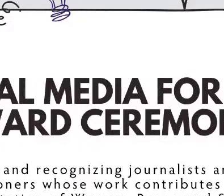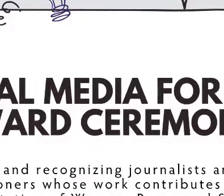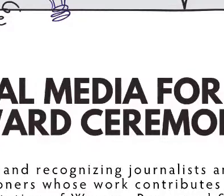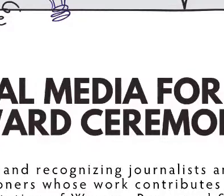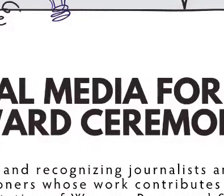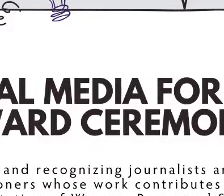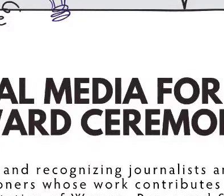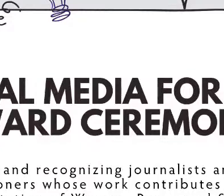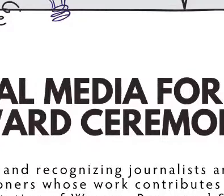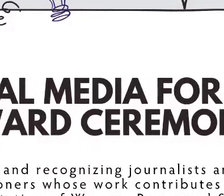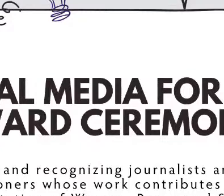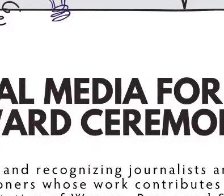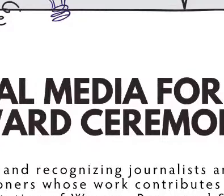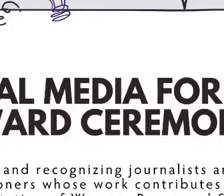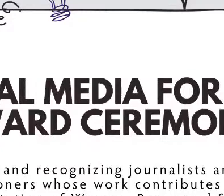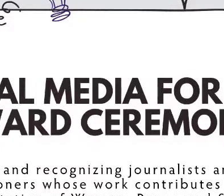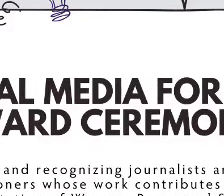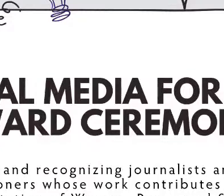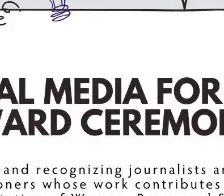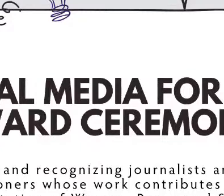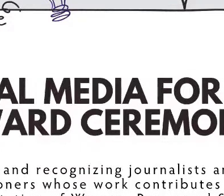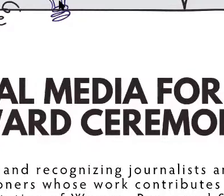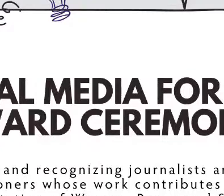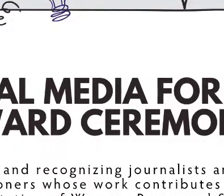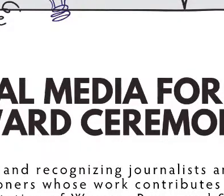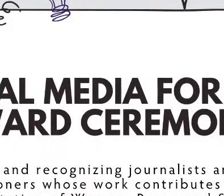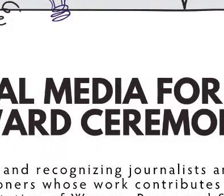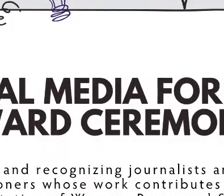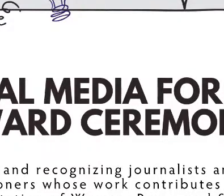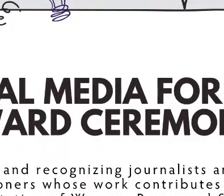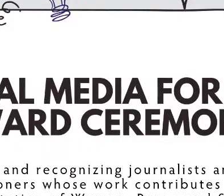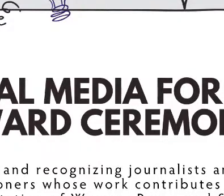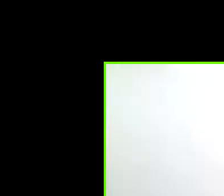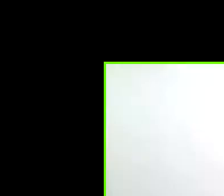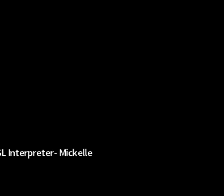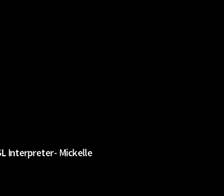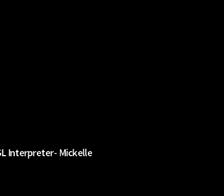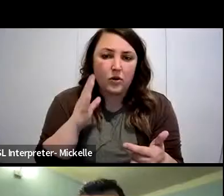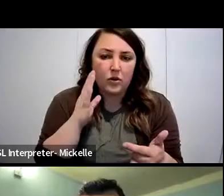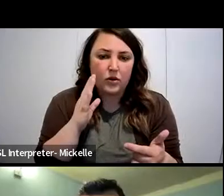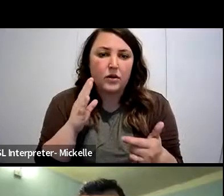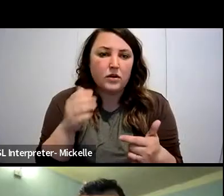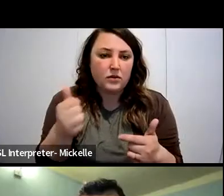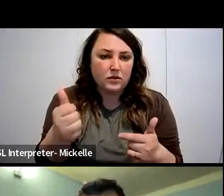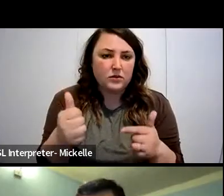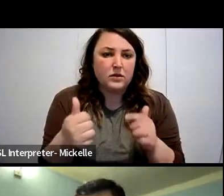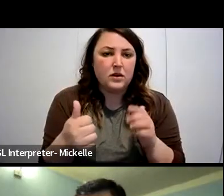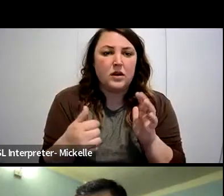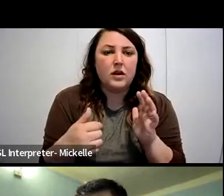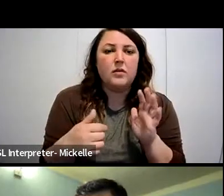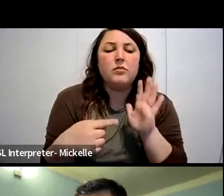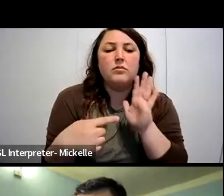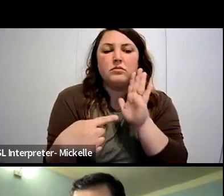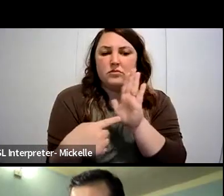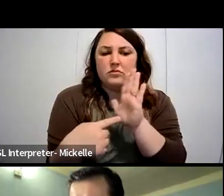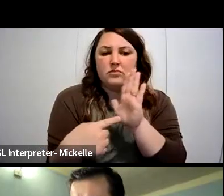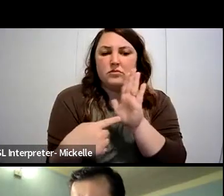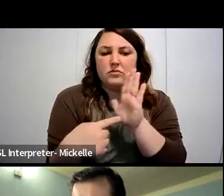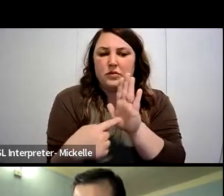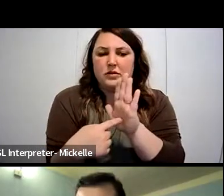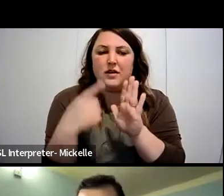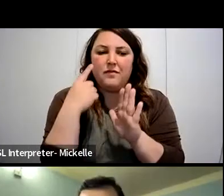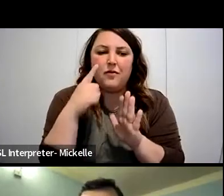Mr. Hans-Joachim Almos-Lechner, Deputy Permanent Representative, Permanent Mission of Austria to the United